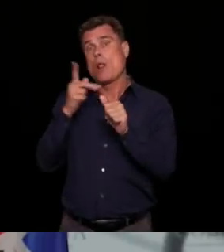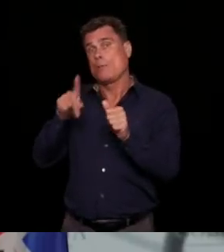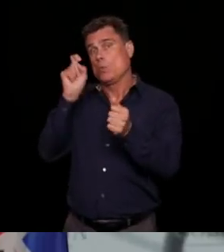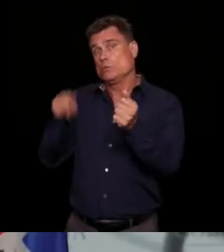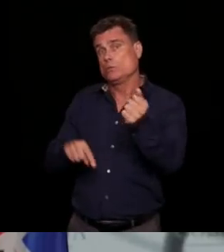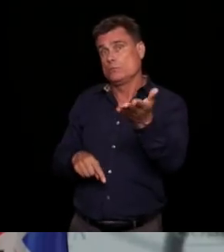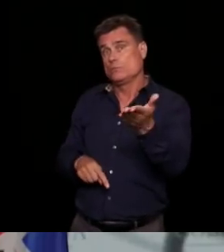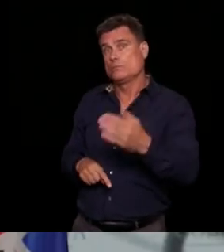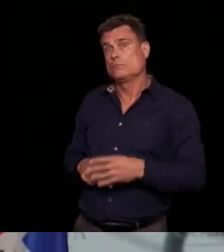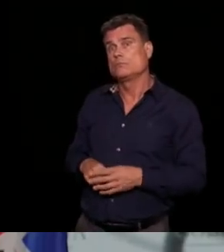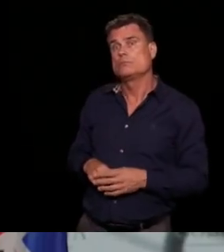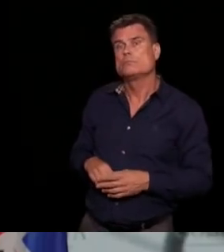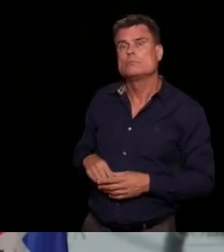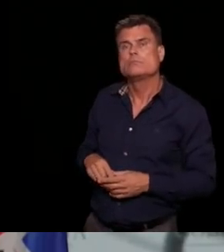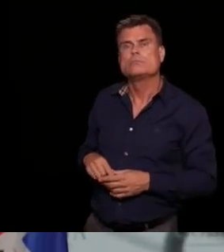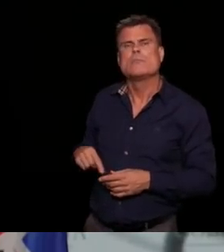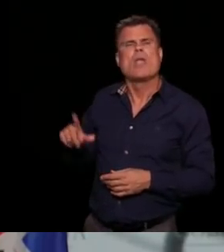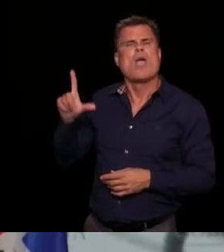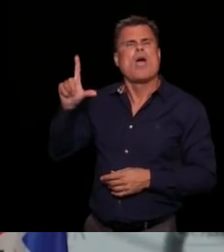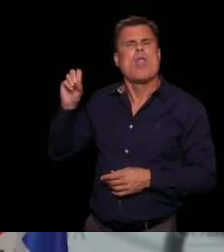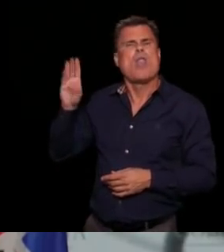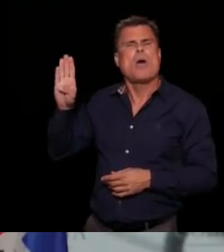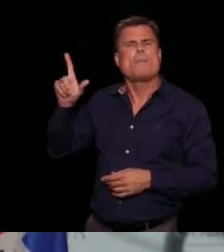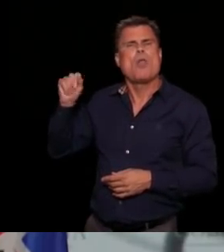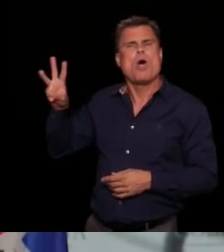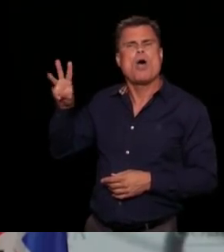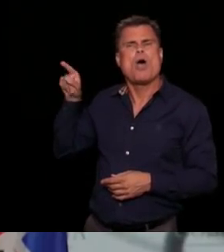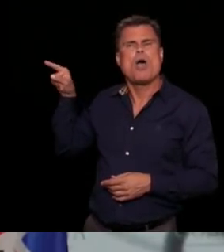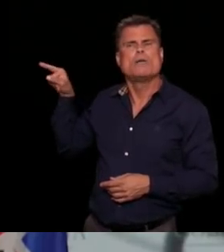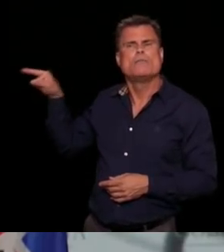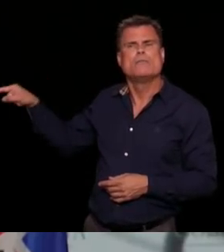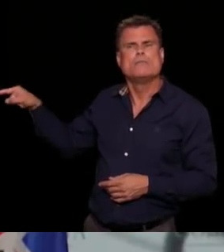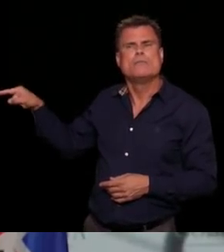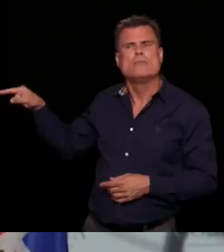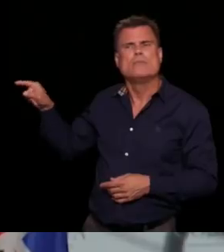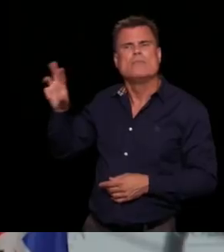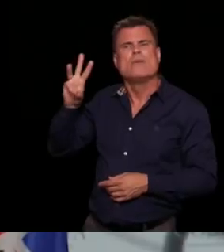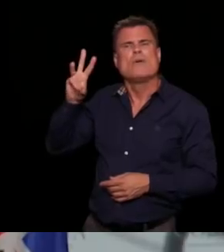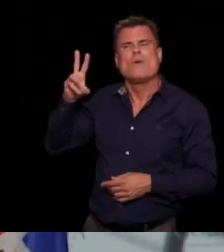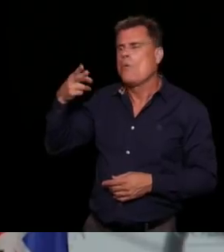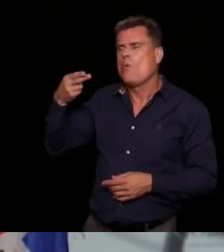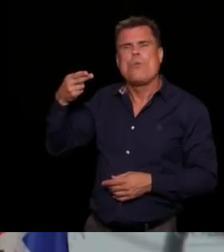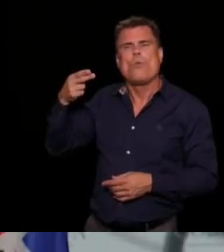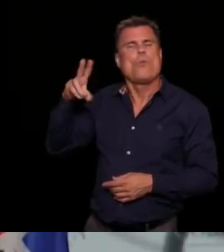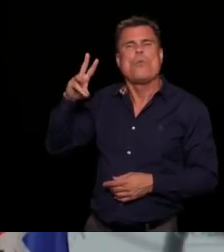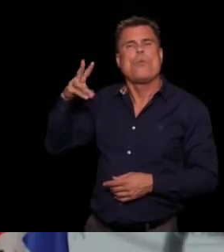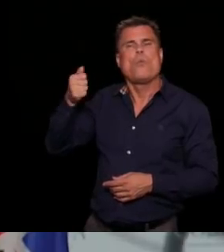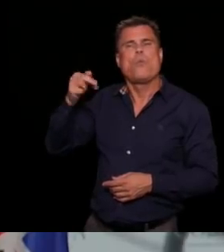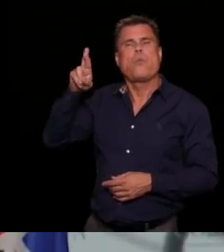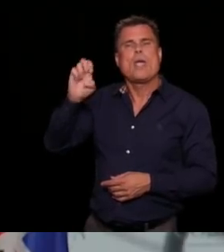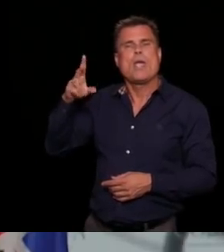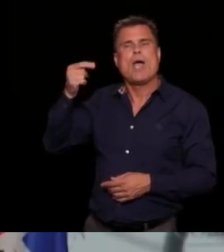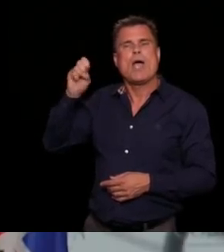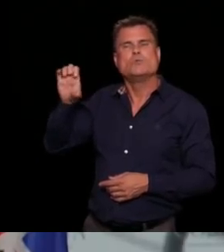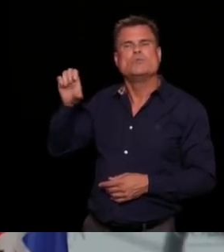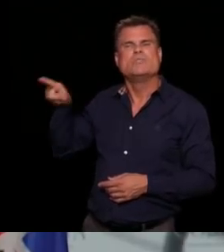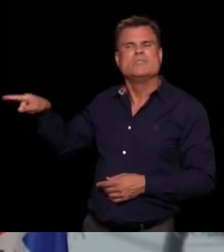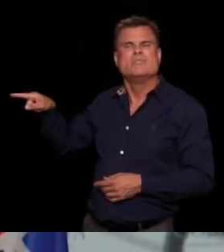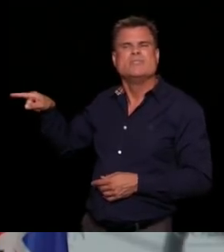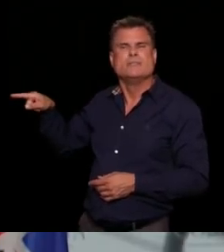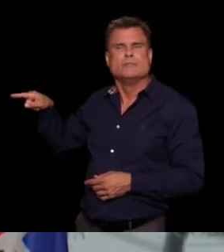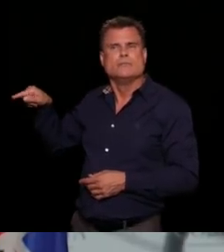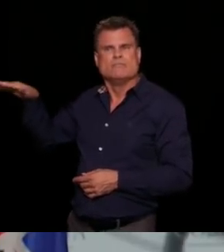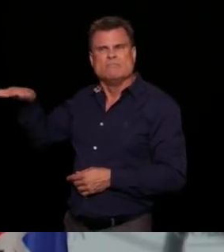was a warehouse. So did this affect staff only, and did those 9 presumably employees travel to any